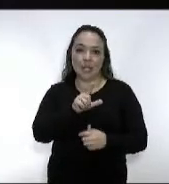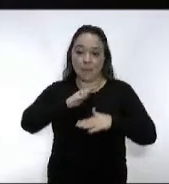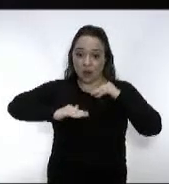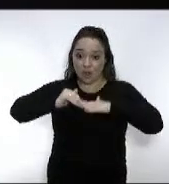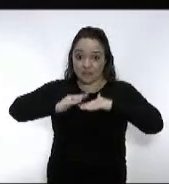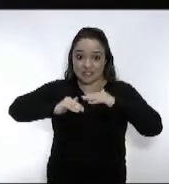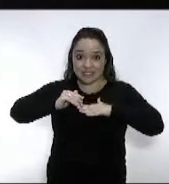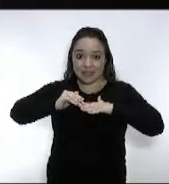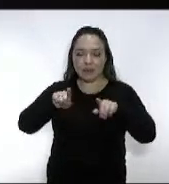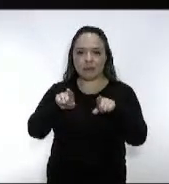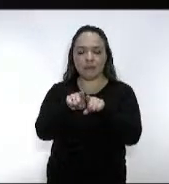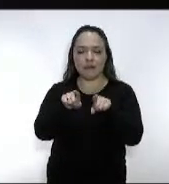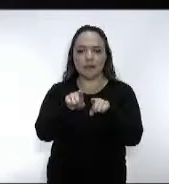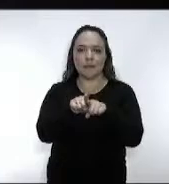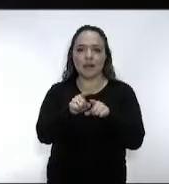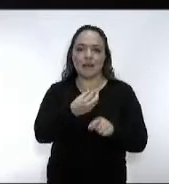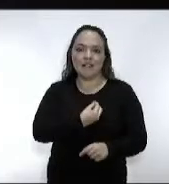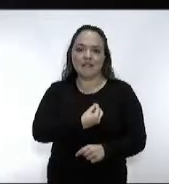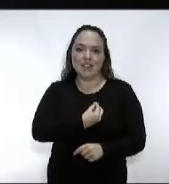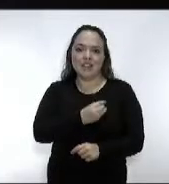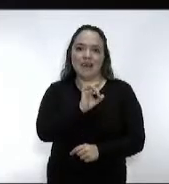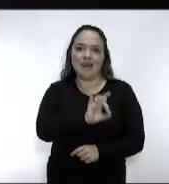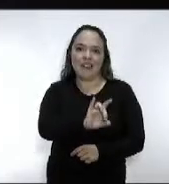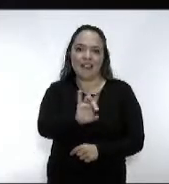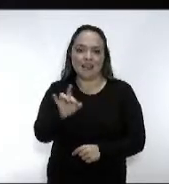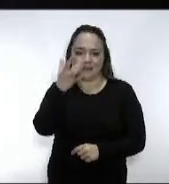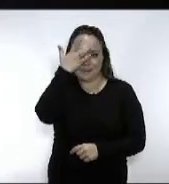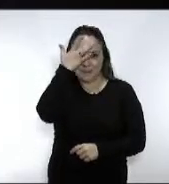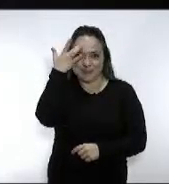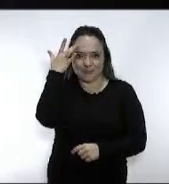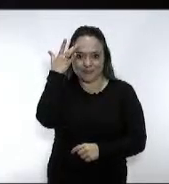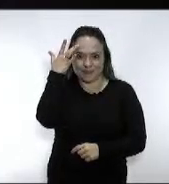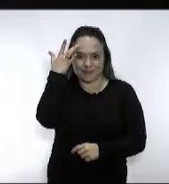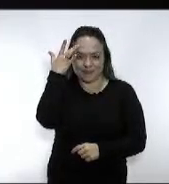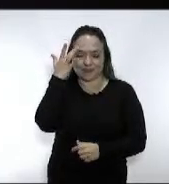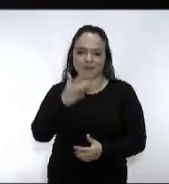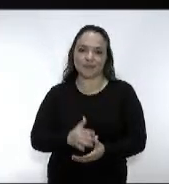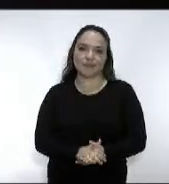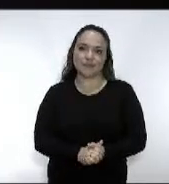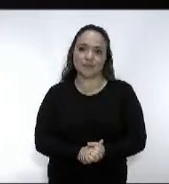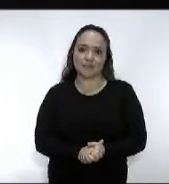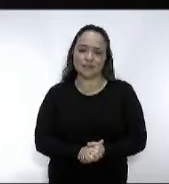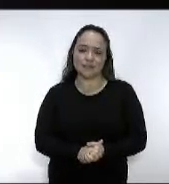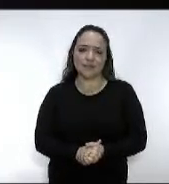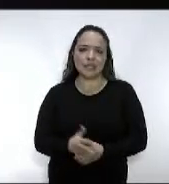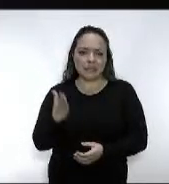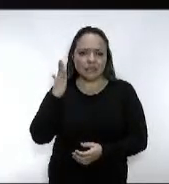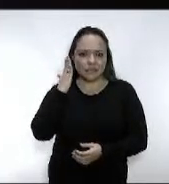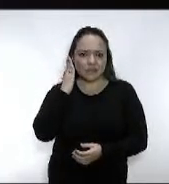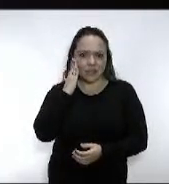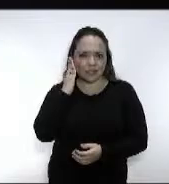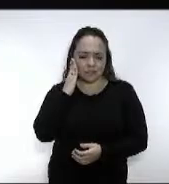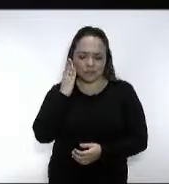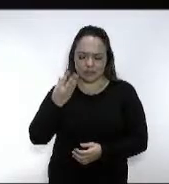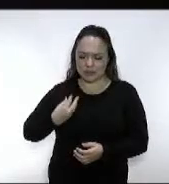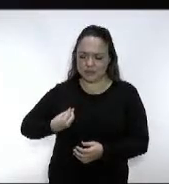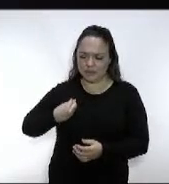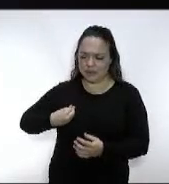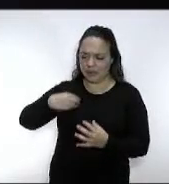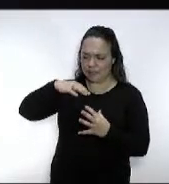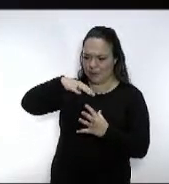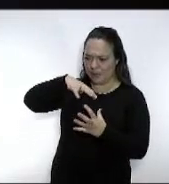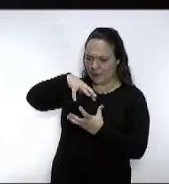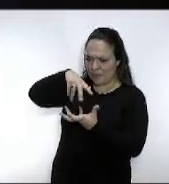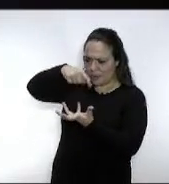incorporate in all professions in the life of all our students. As we know, today's world demands that